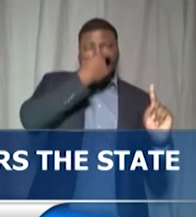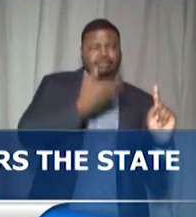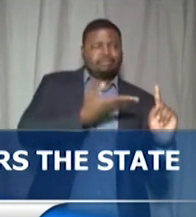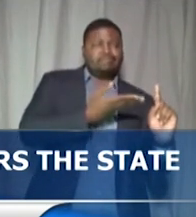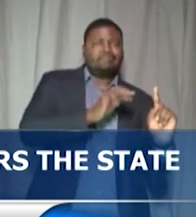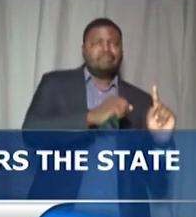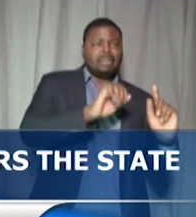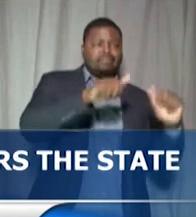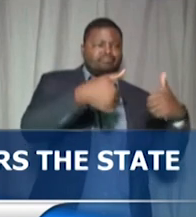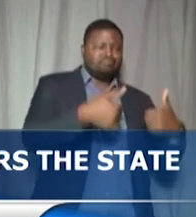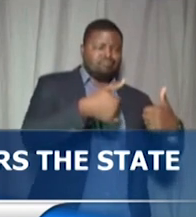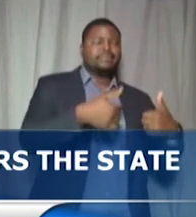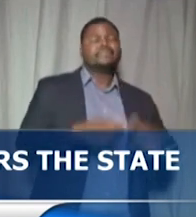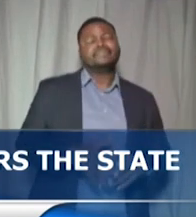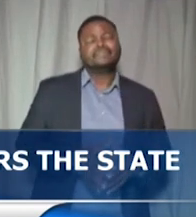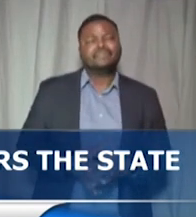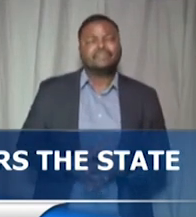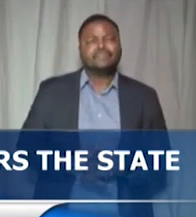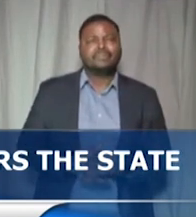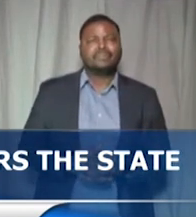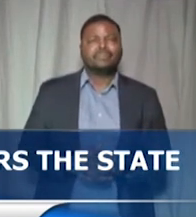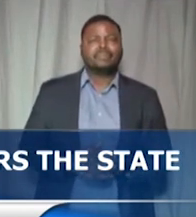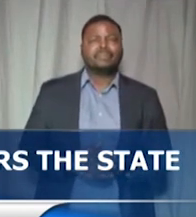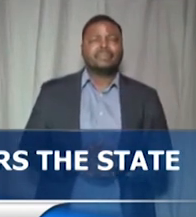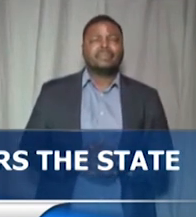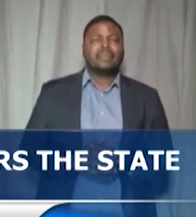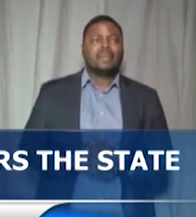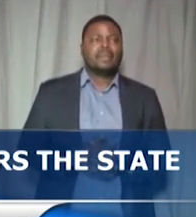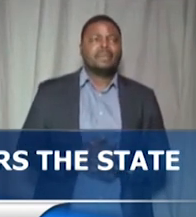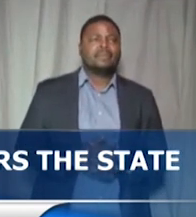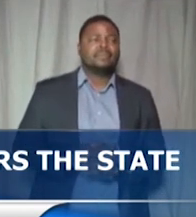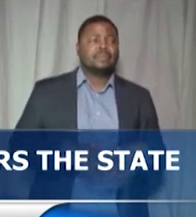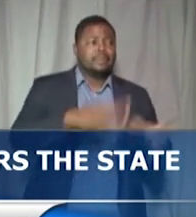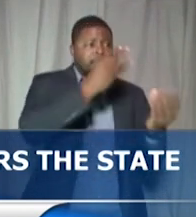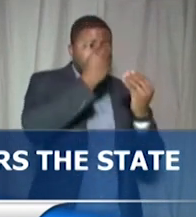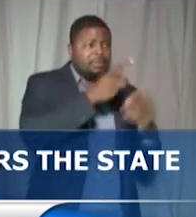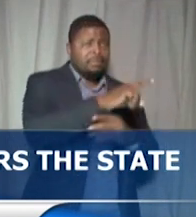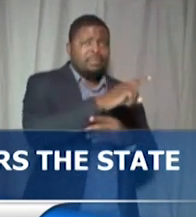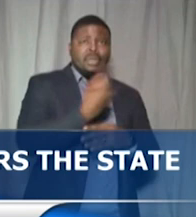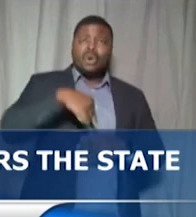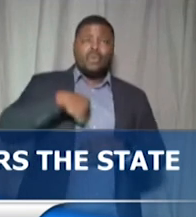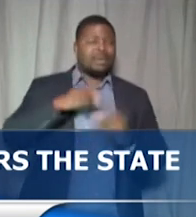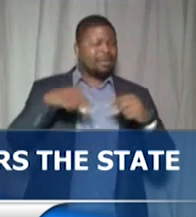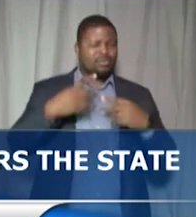"President, we can't allow Zamazamas to hold people of Gauteng hostage."